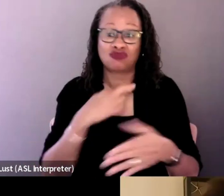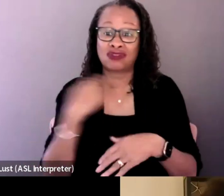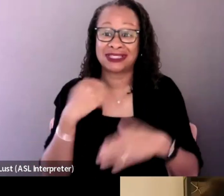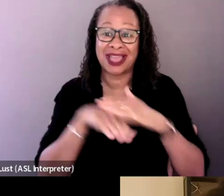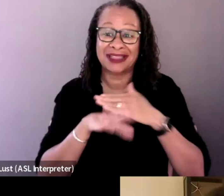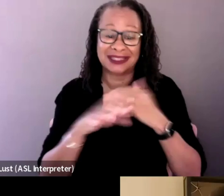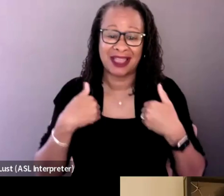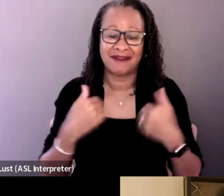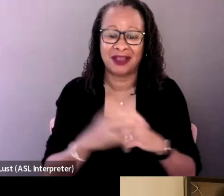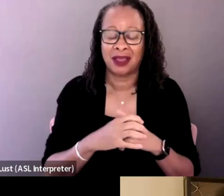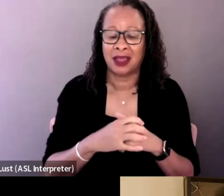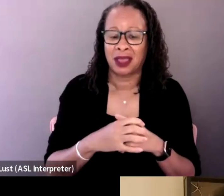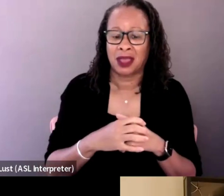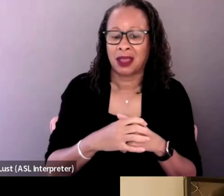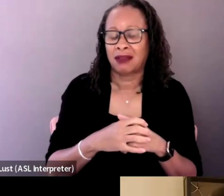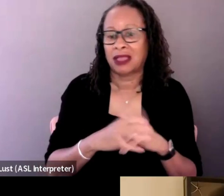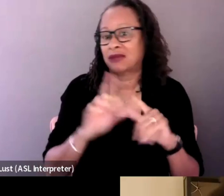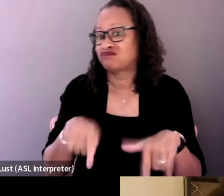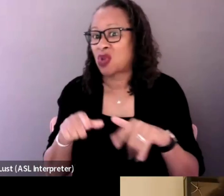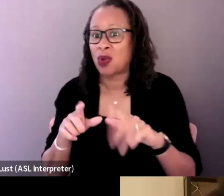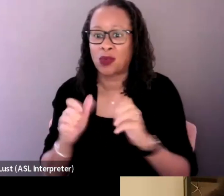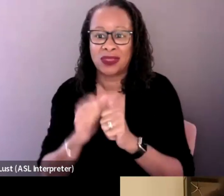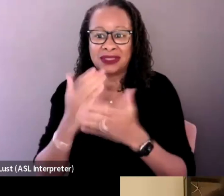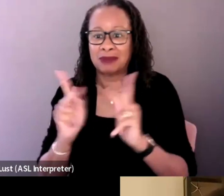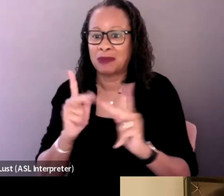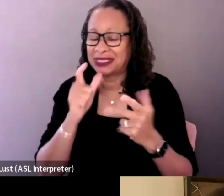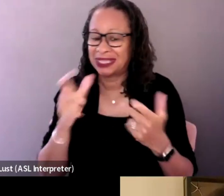have, such as going and filming with some people that they wouldn't like,